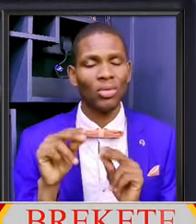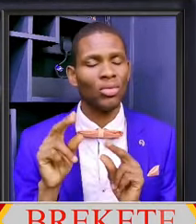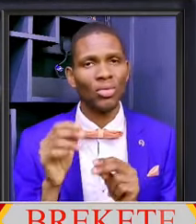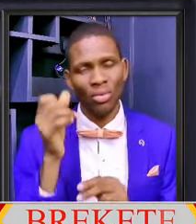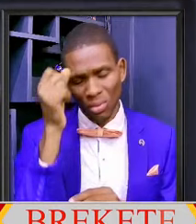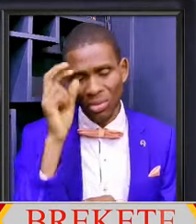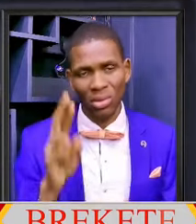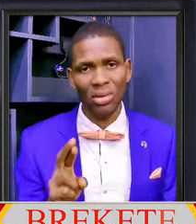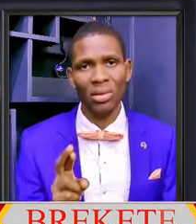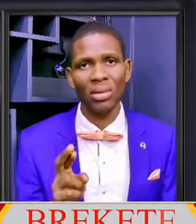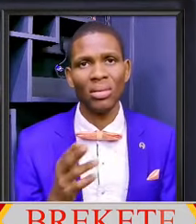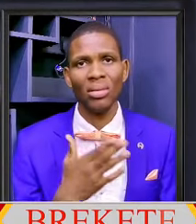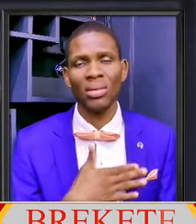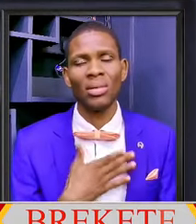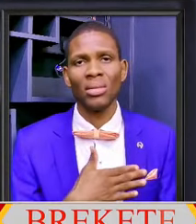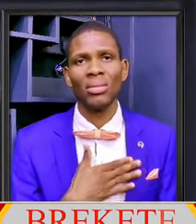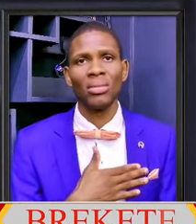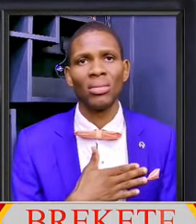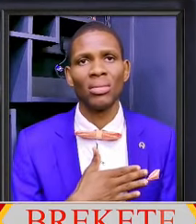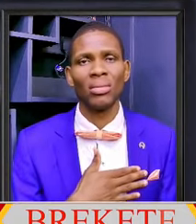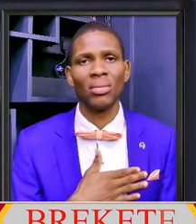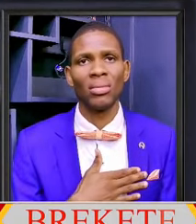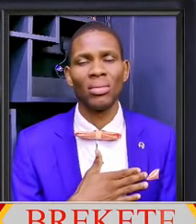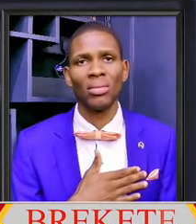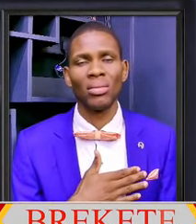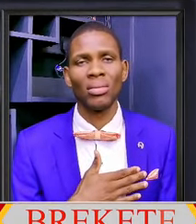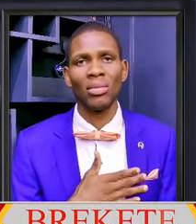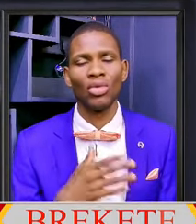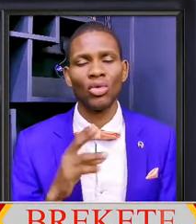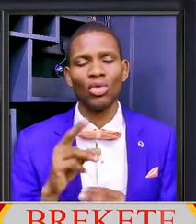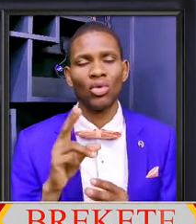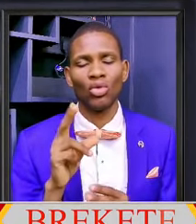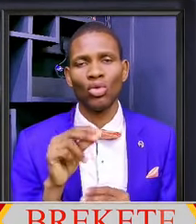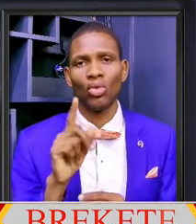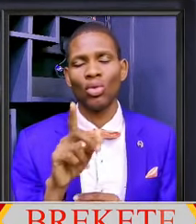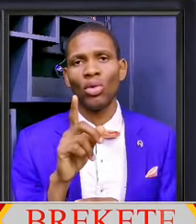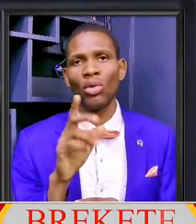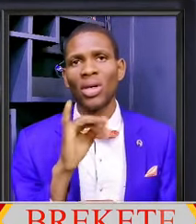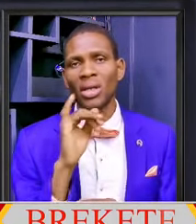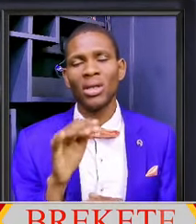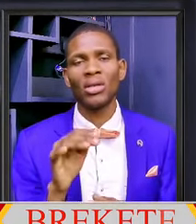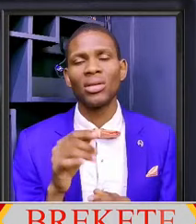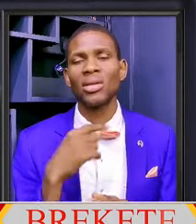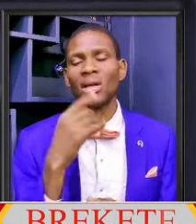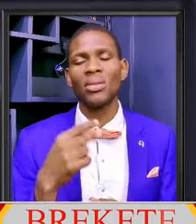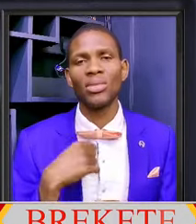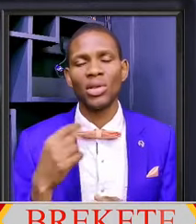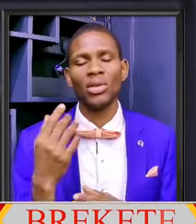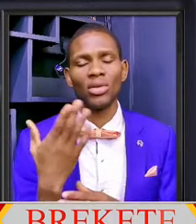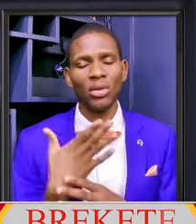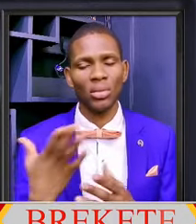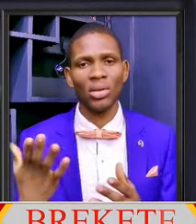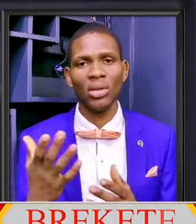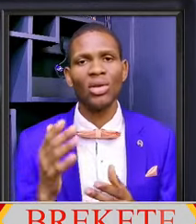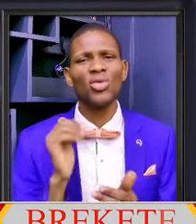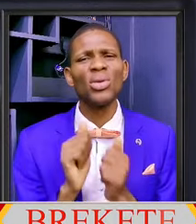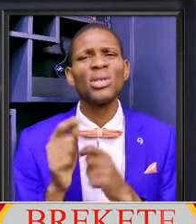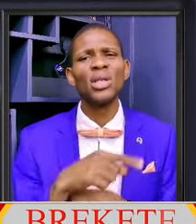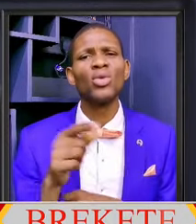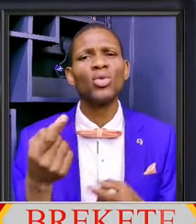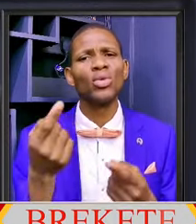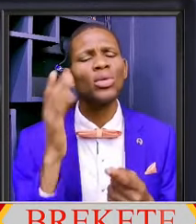not go that way. Nobody instigating me or telling me anything. Okay. Until you come. Like which day you say you they come?